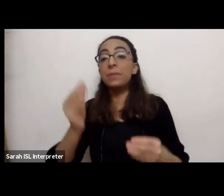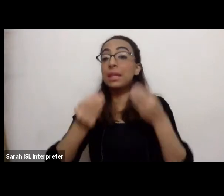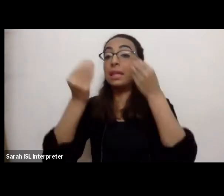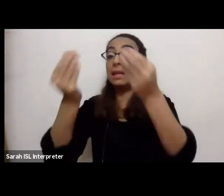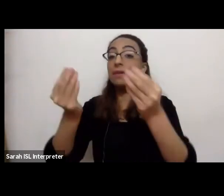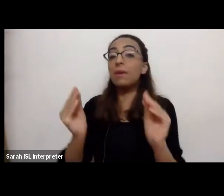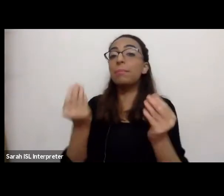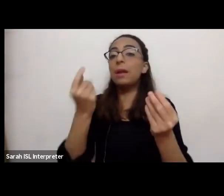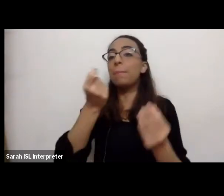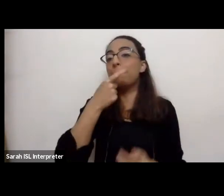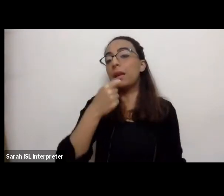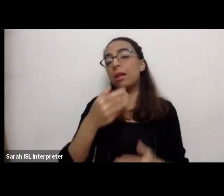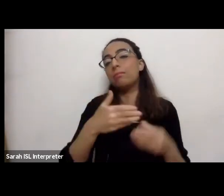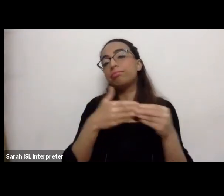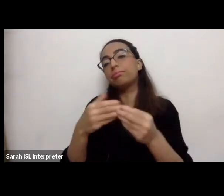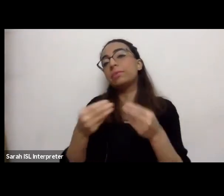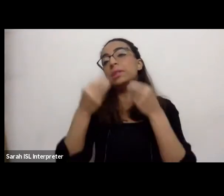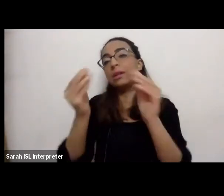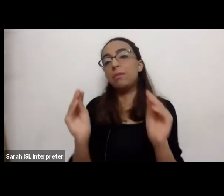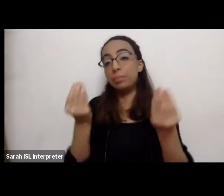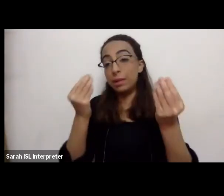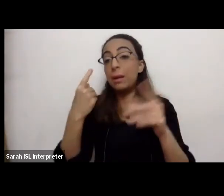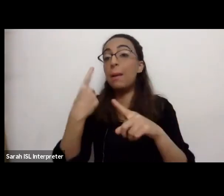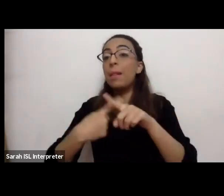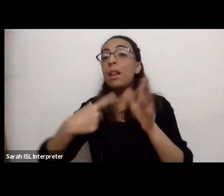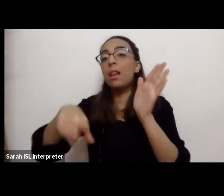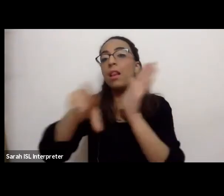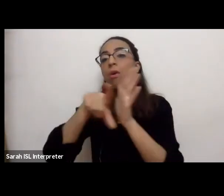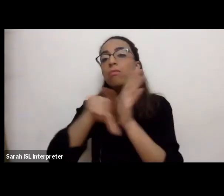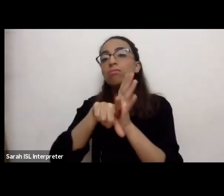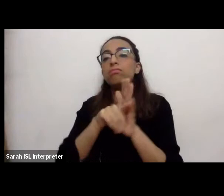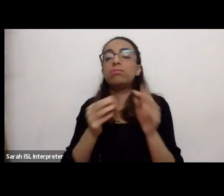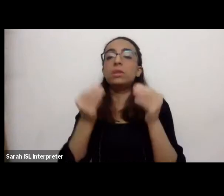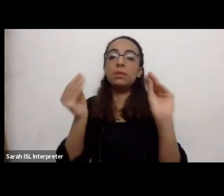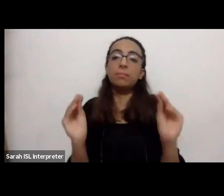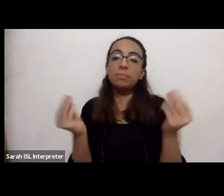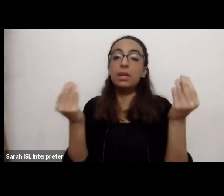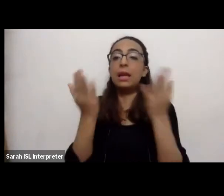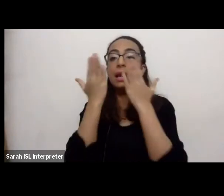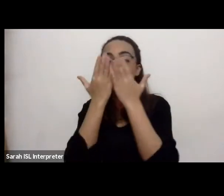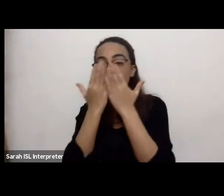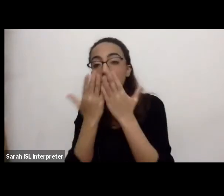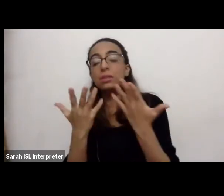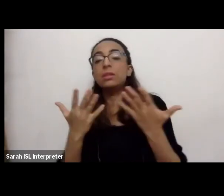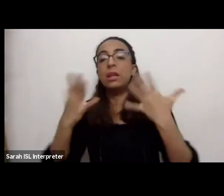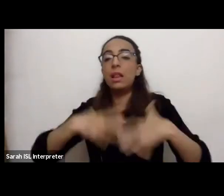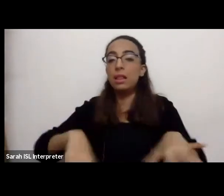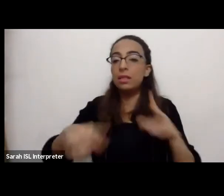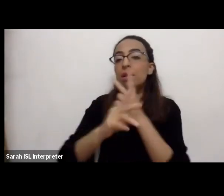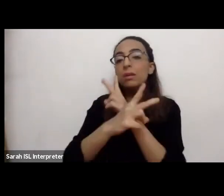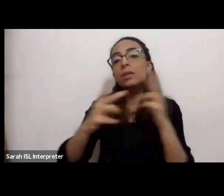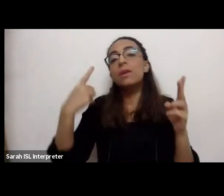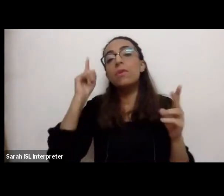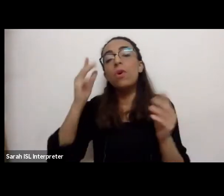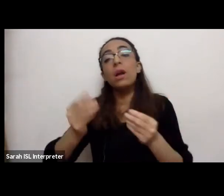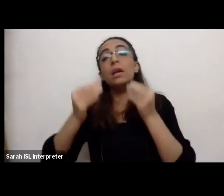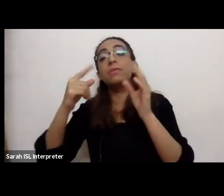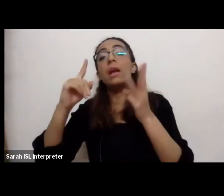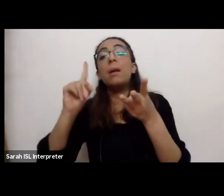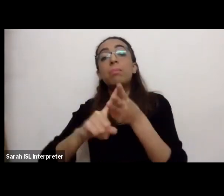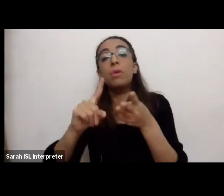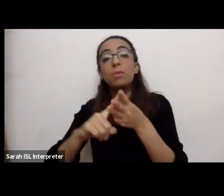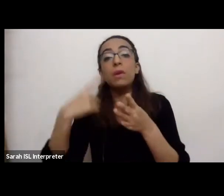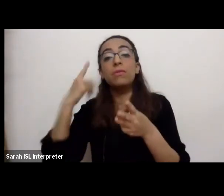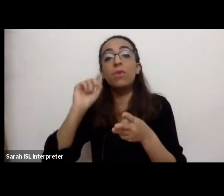providing medical assistance, legal assistance, education help, and by providing the employment